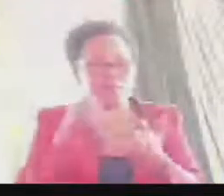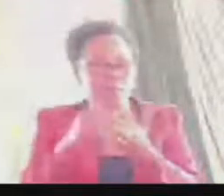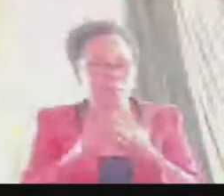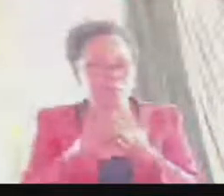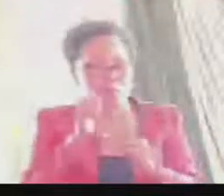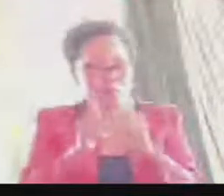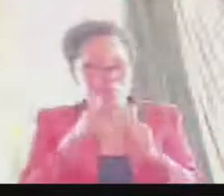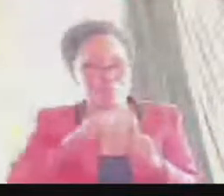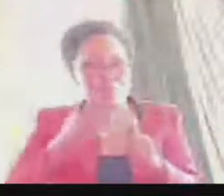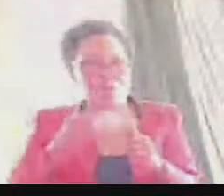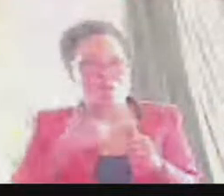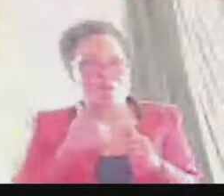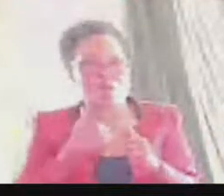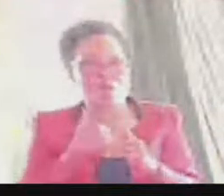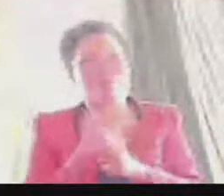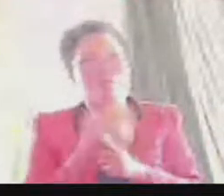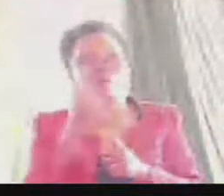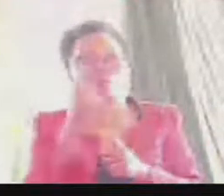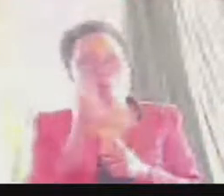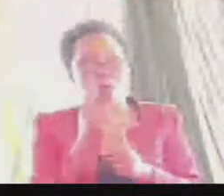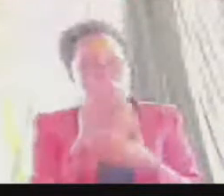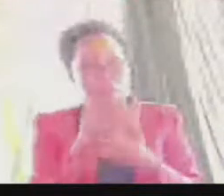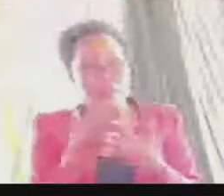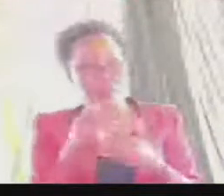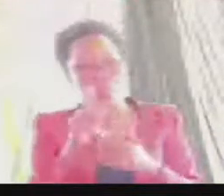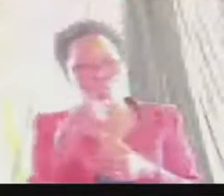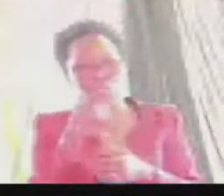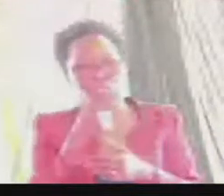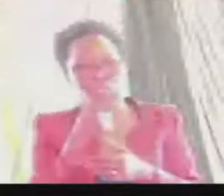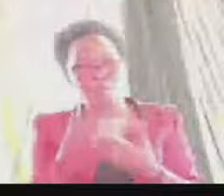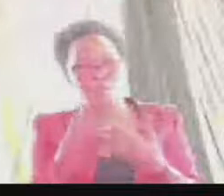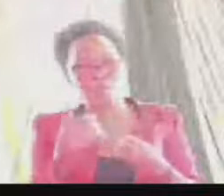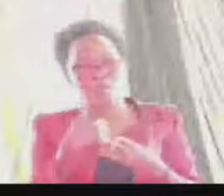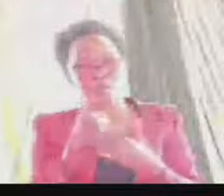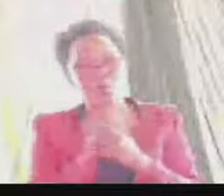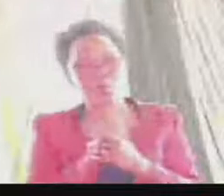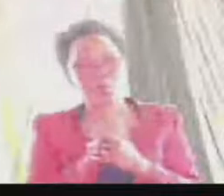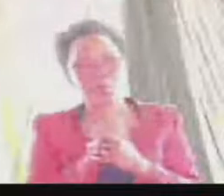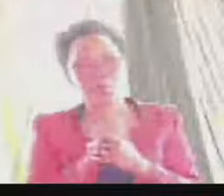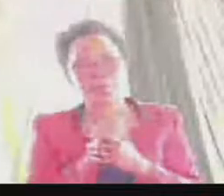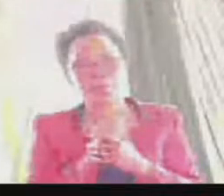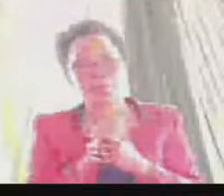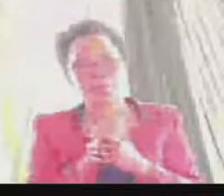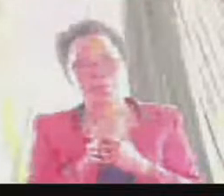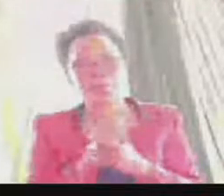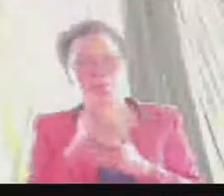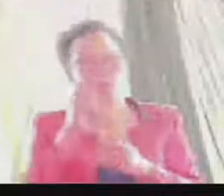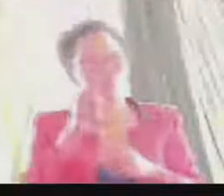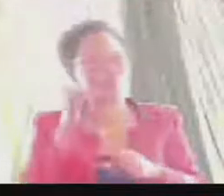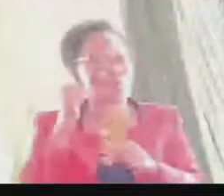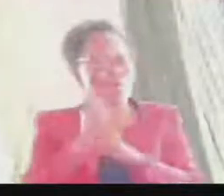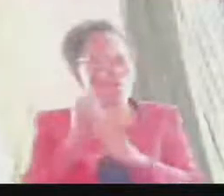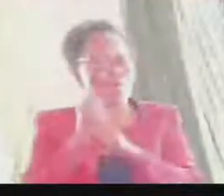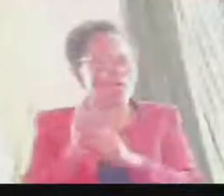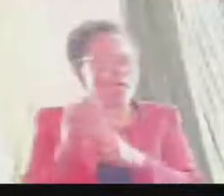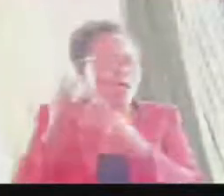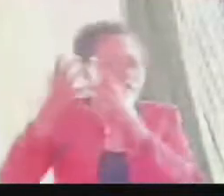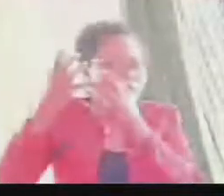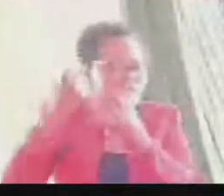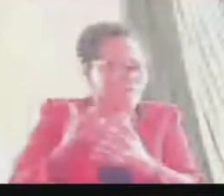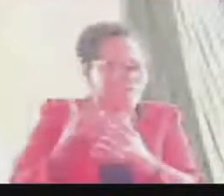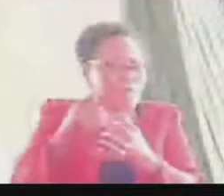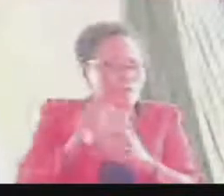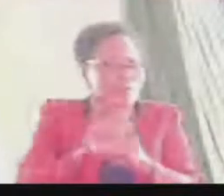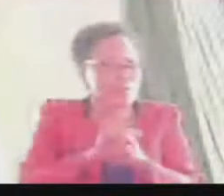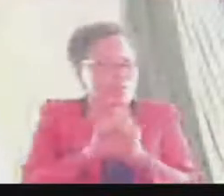that which I caught is that you worked yourself to the extent of becoming